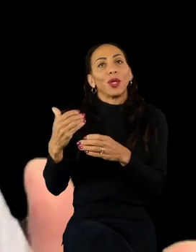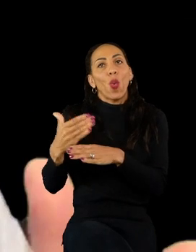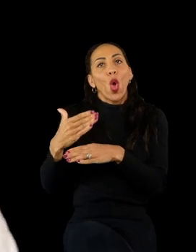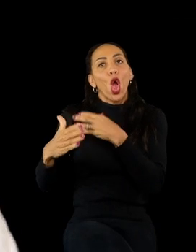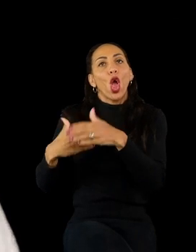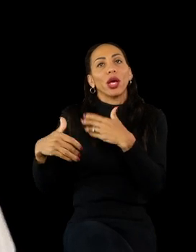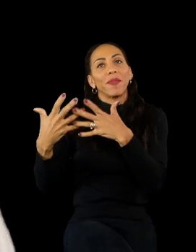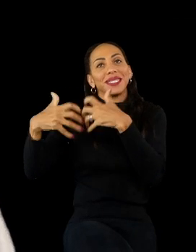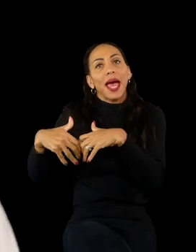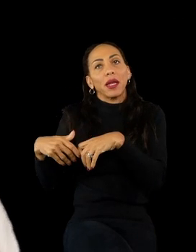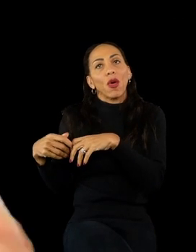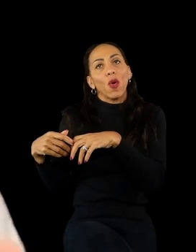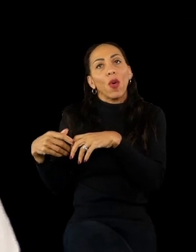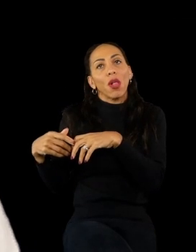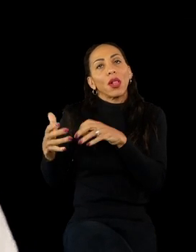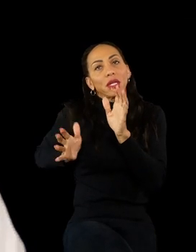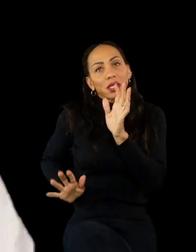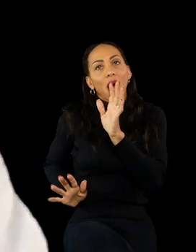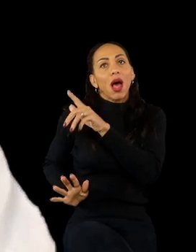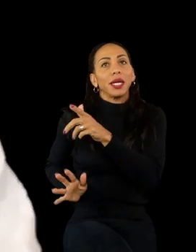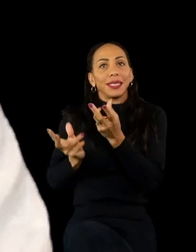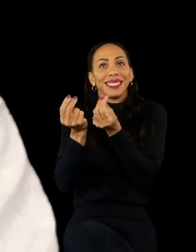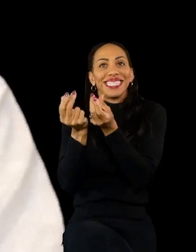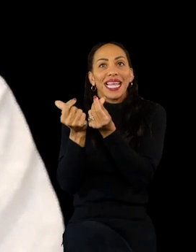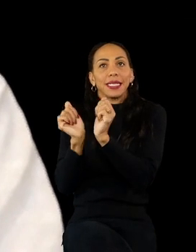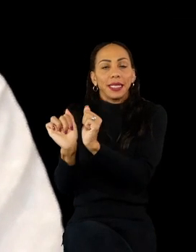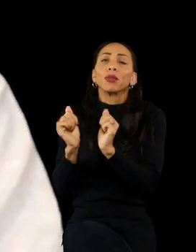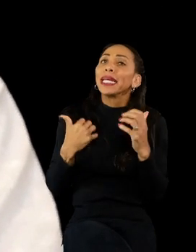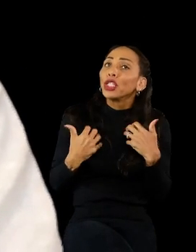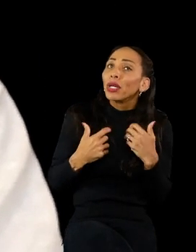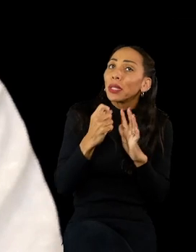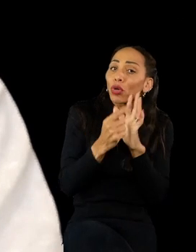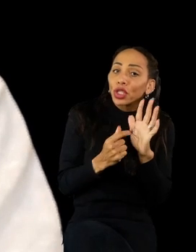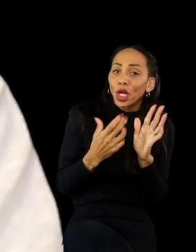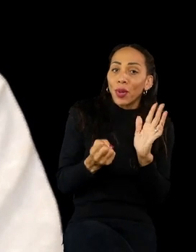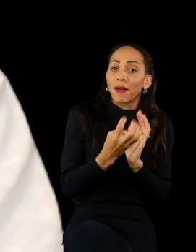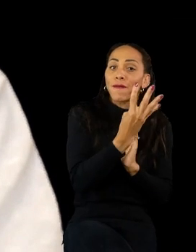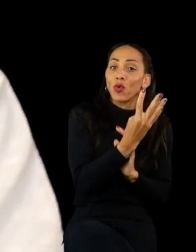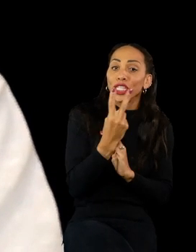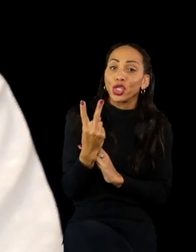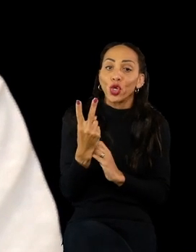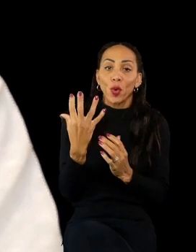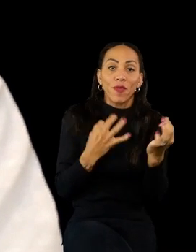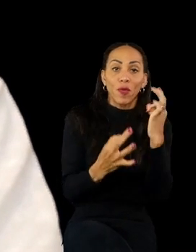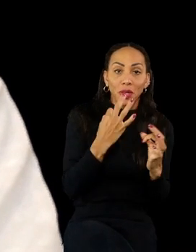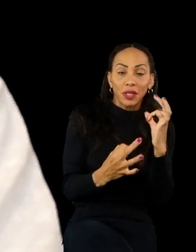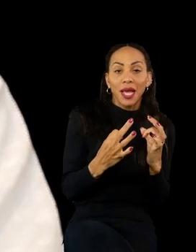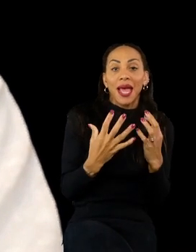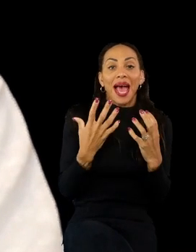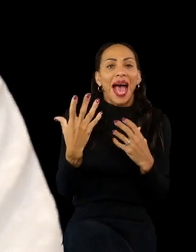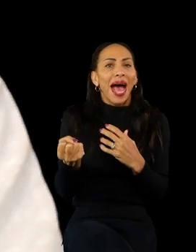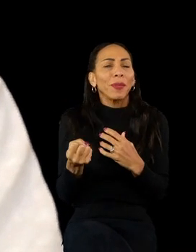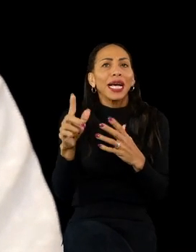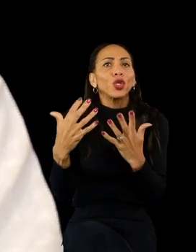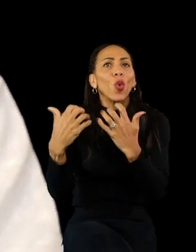all the expertise to make it all work technically and aesthetically. It was an interesting